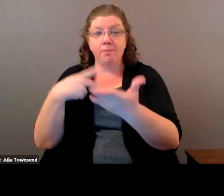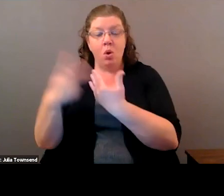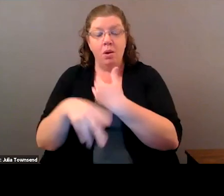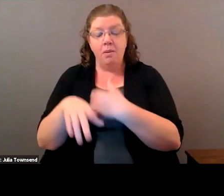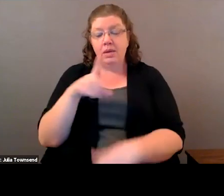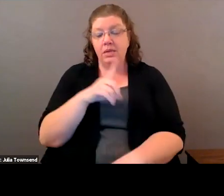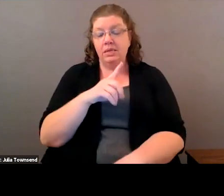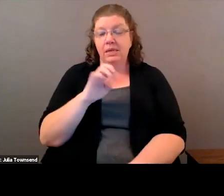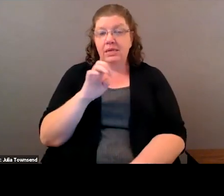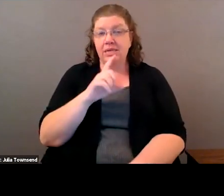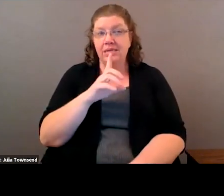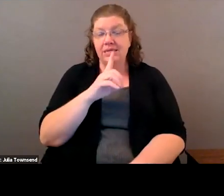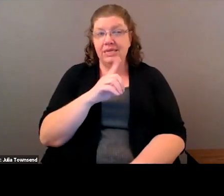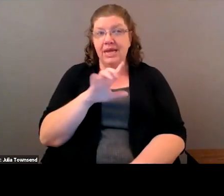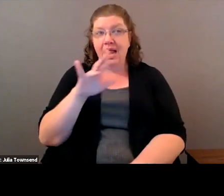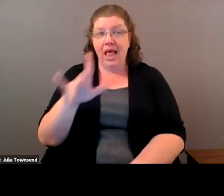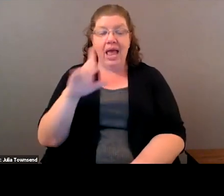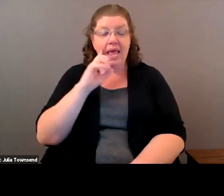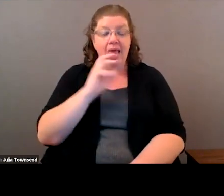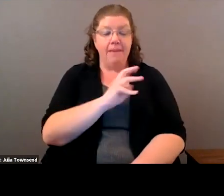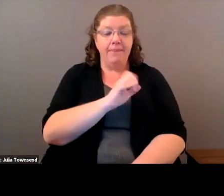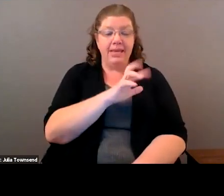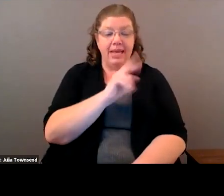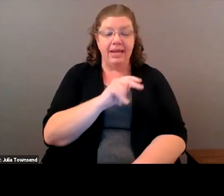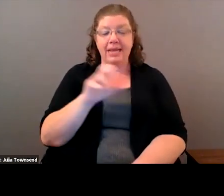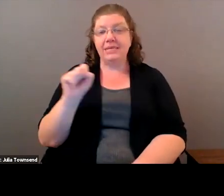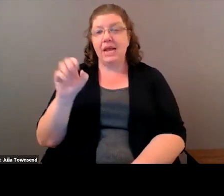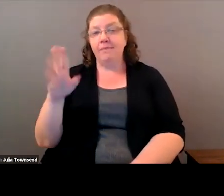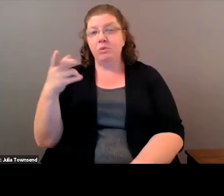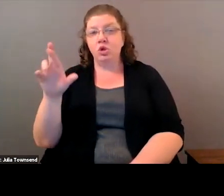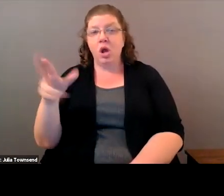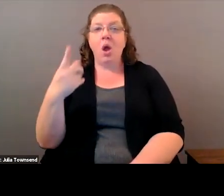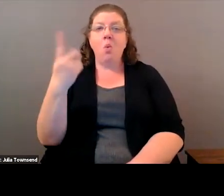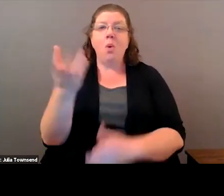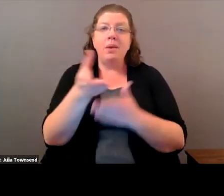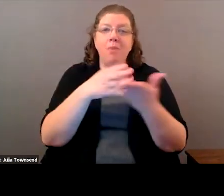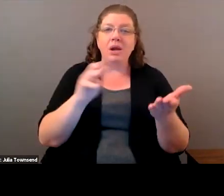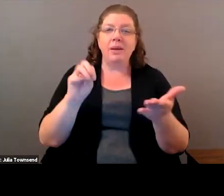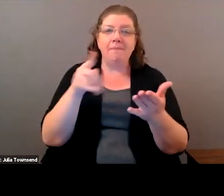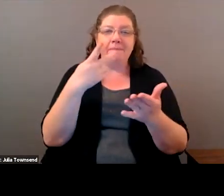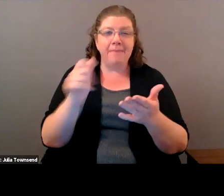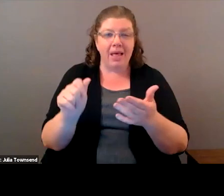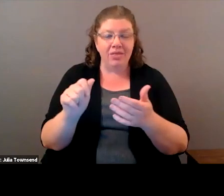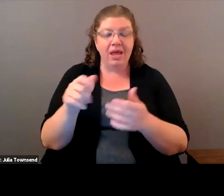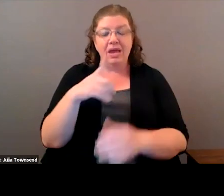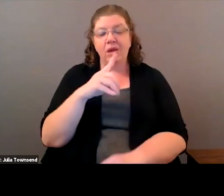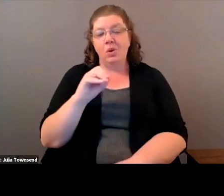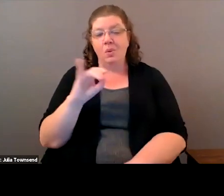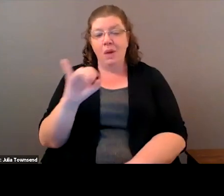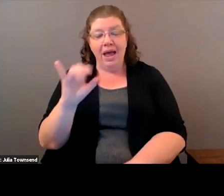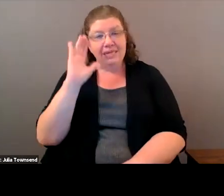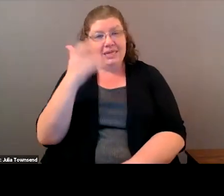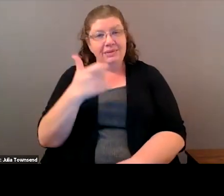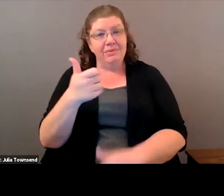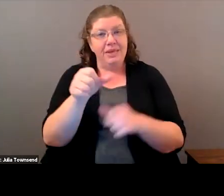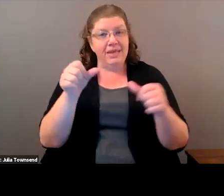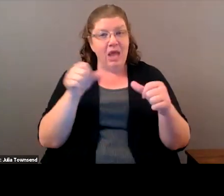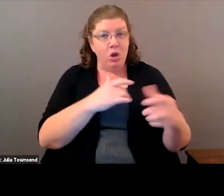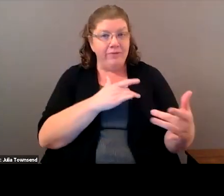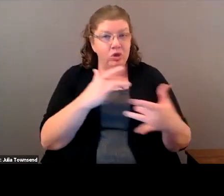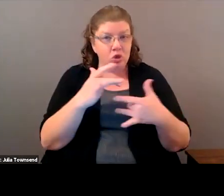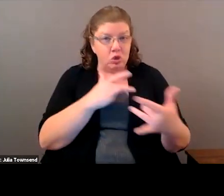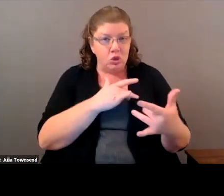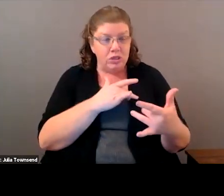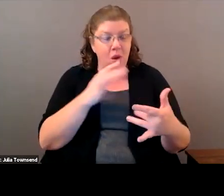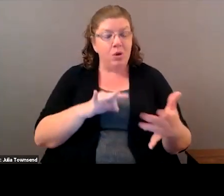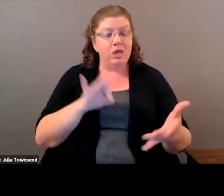at McKinley and Santa Barbara Junior High are just one part of Meta. Since DLI seems to be the area of concern, I want to share